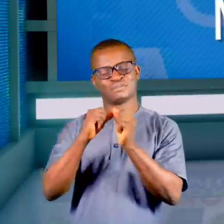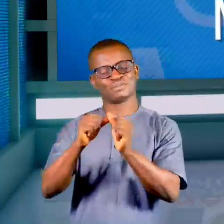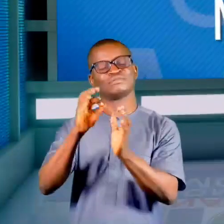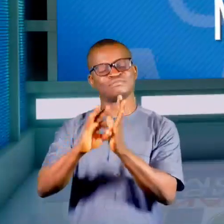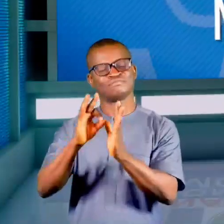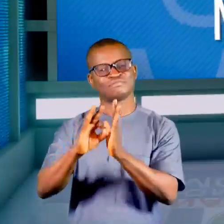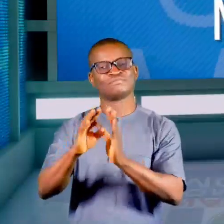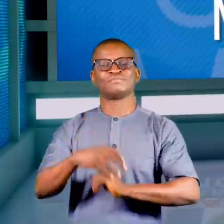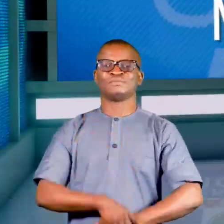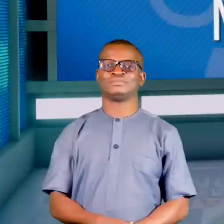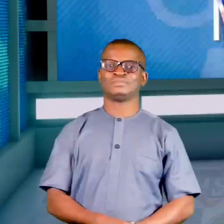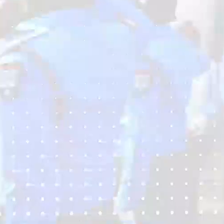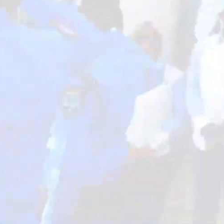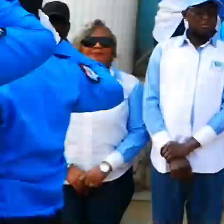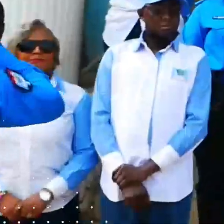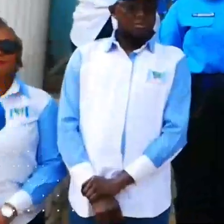convictions and counting.